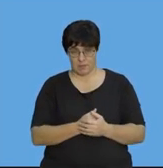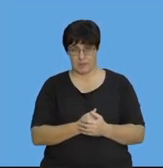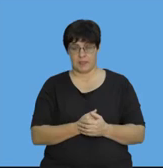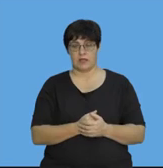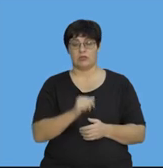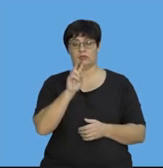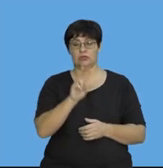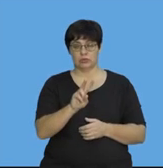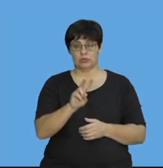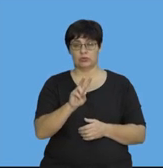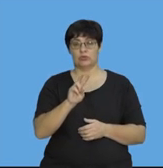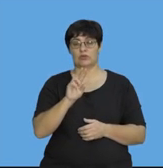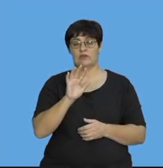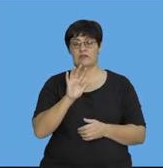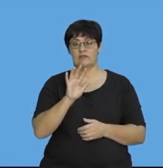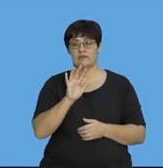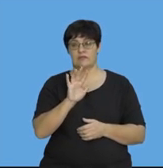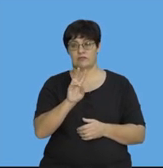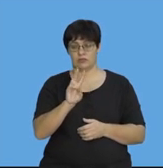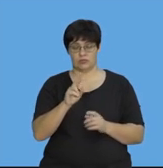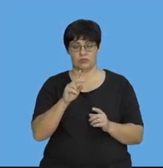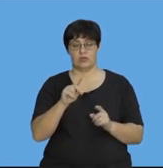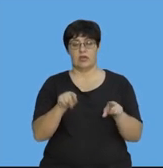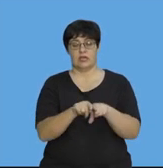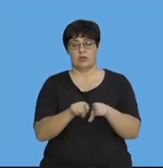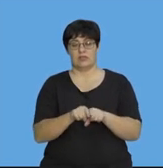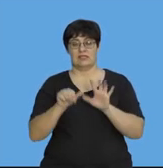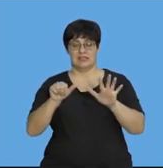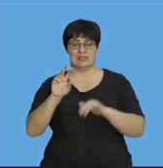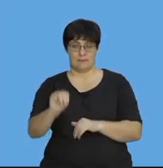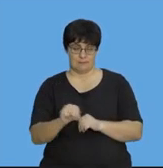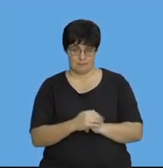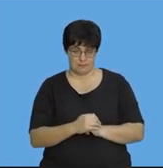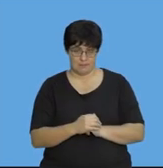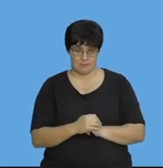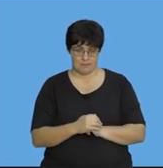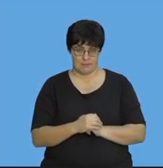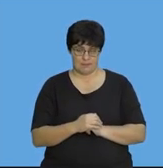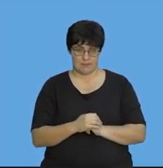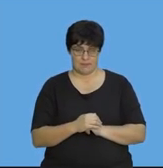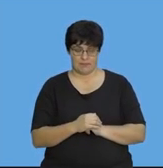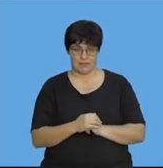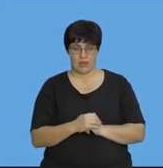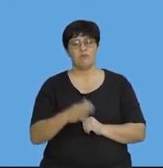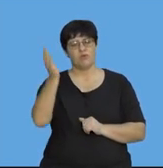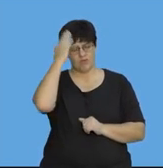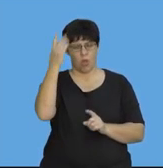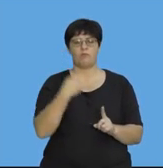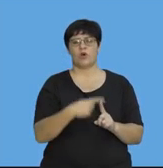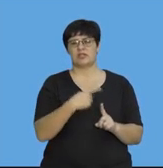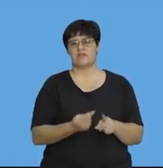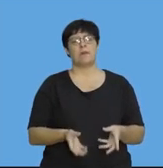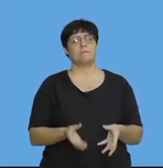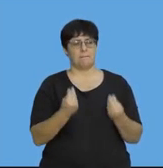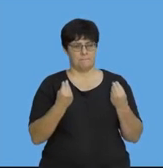go 252 equal to 6m. At this point, I know I'm going to get a positive answer for